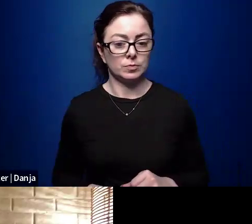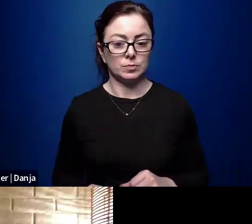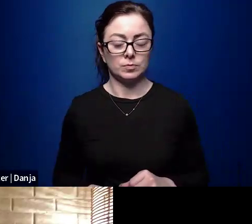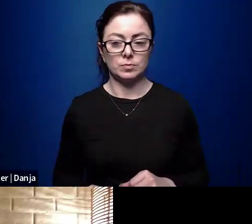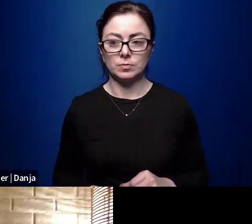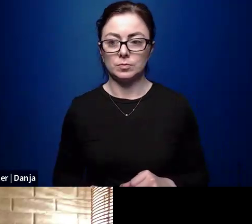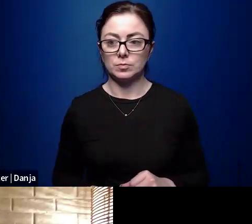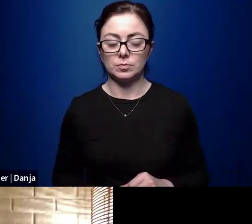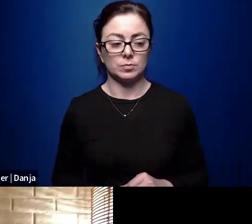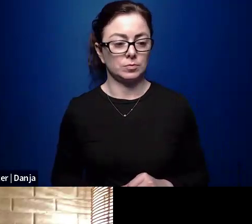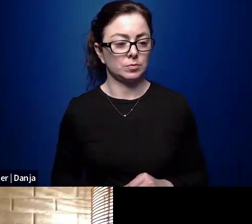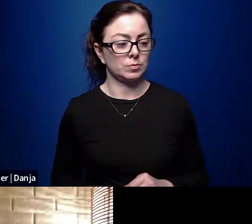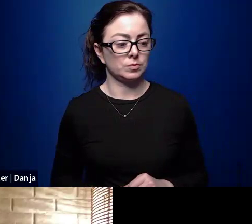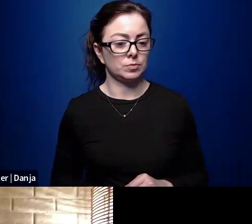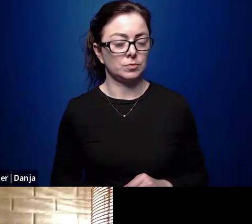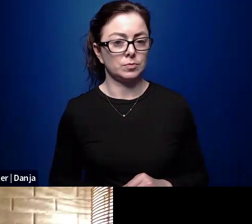All right, hold on one second.